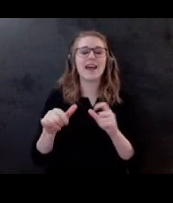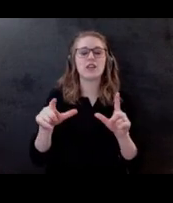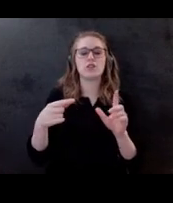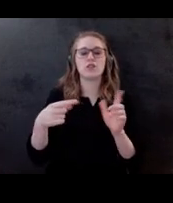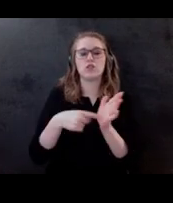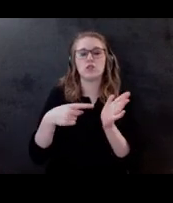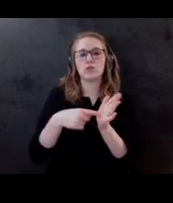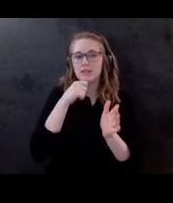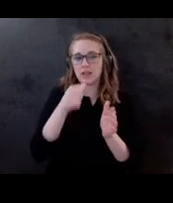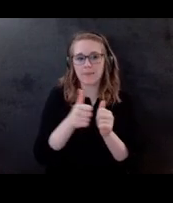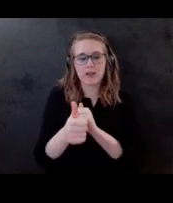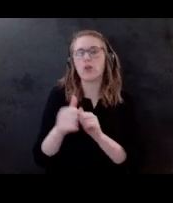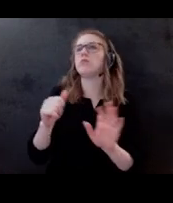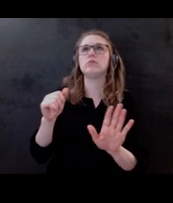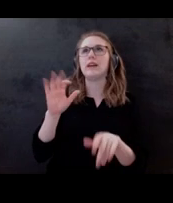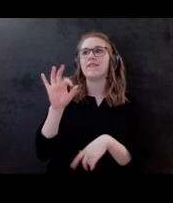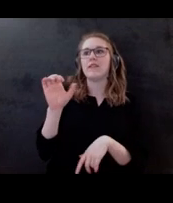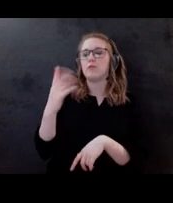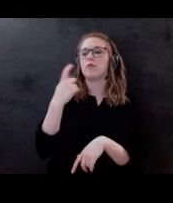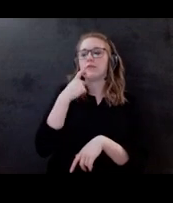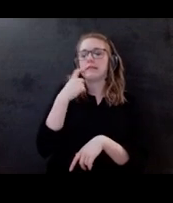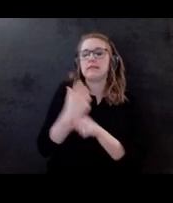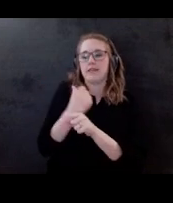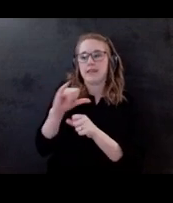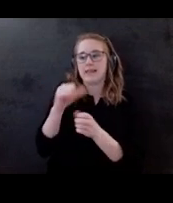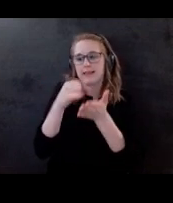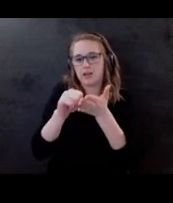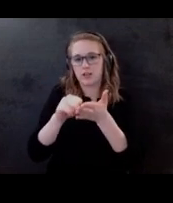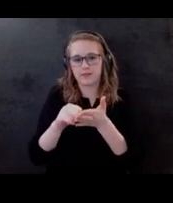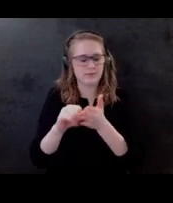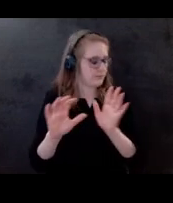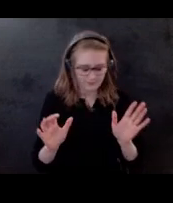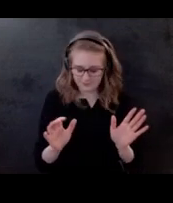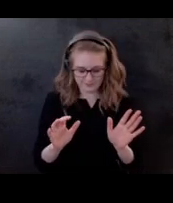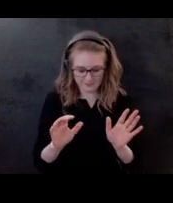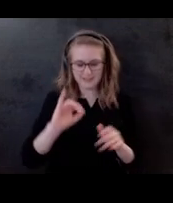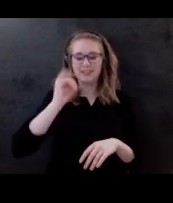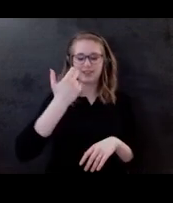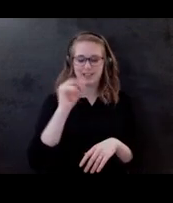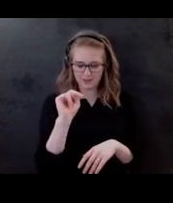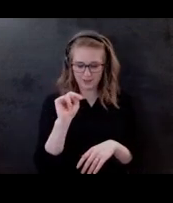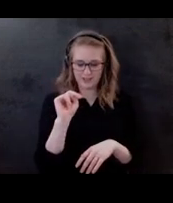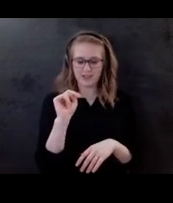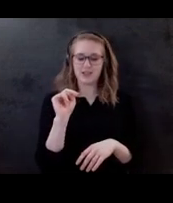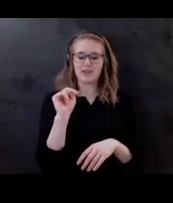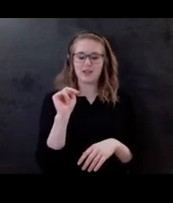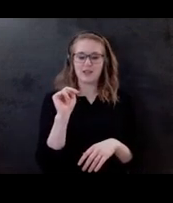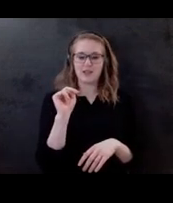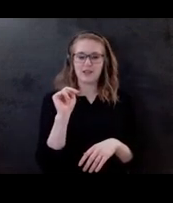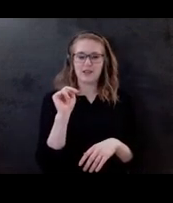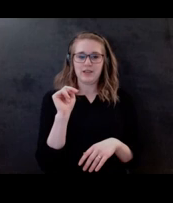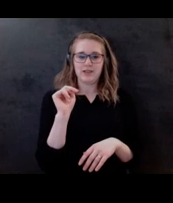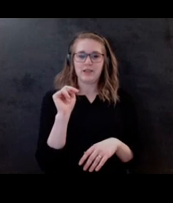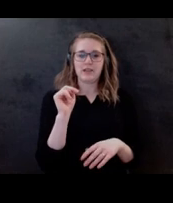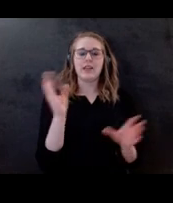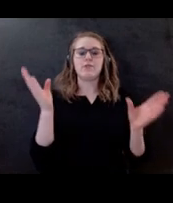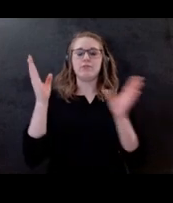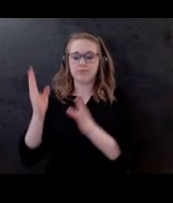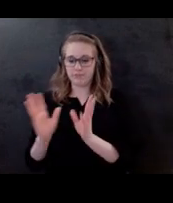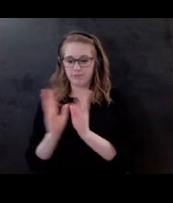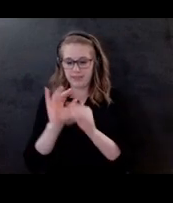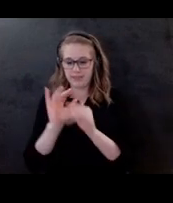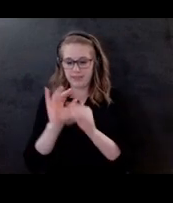February was when we received the letter. No, sorry, January. We heard it in February, and the board decided